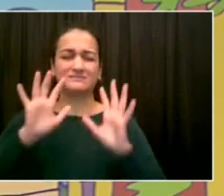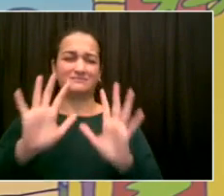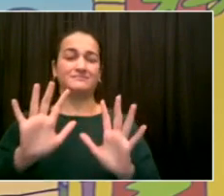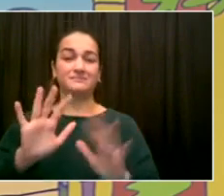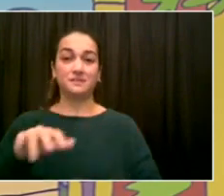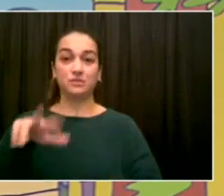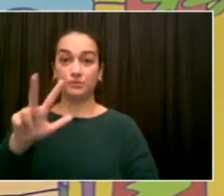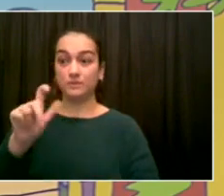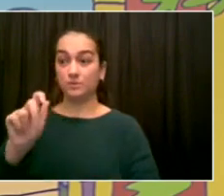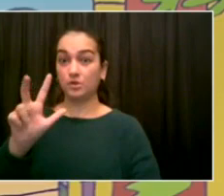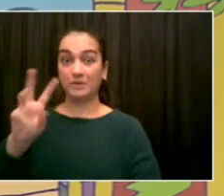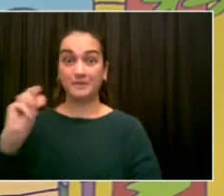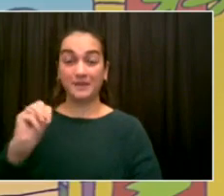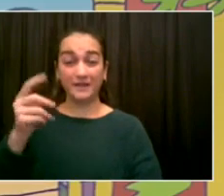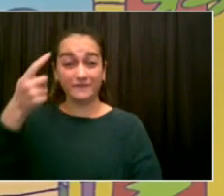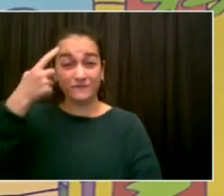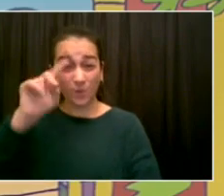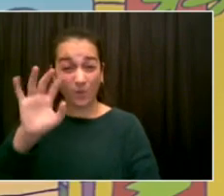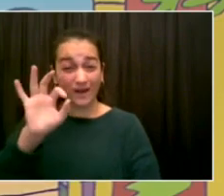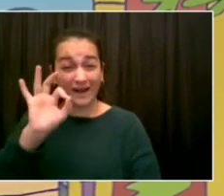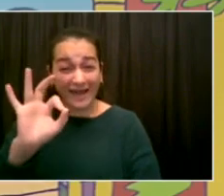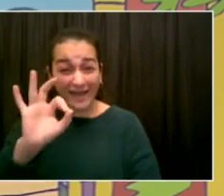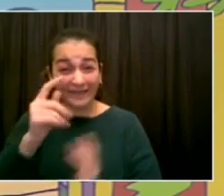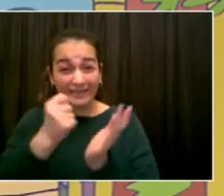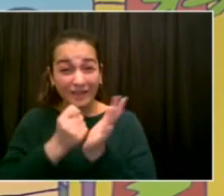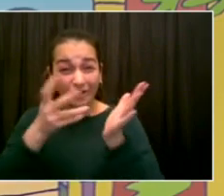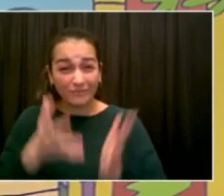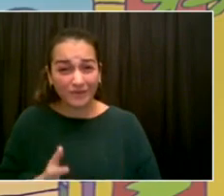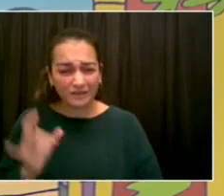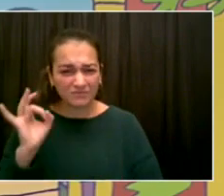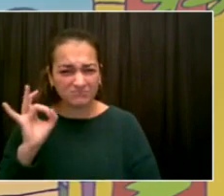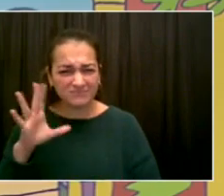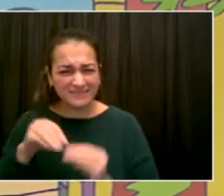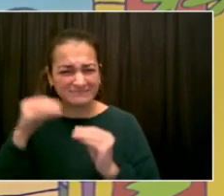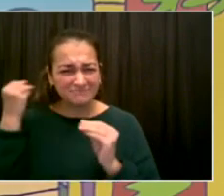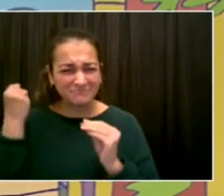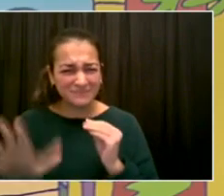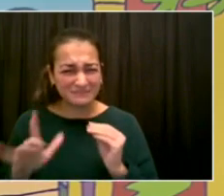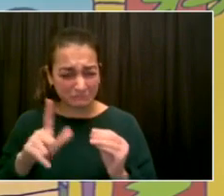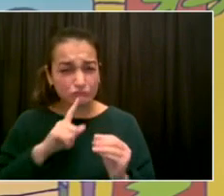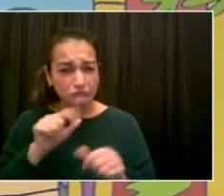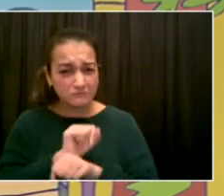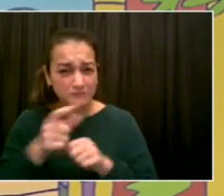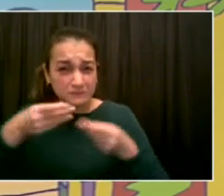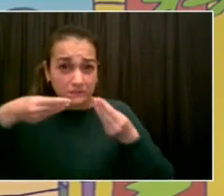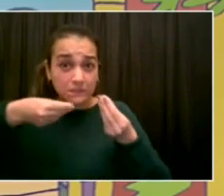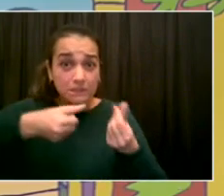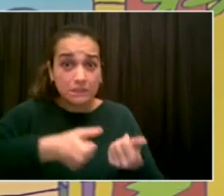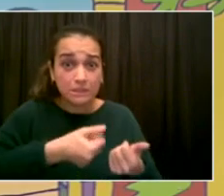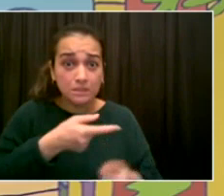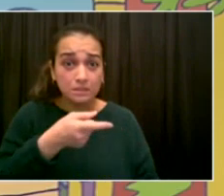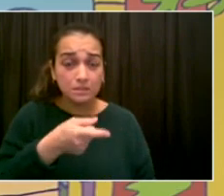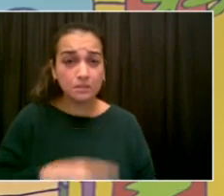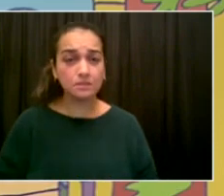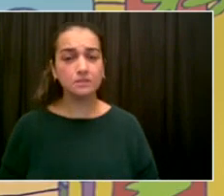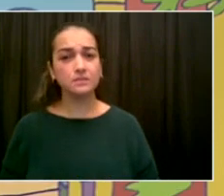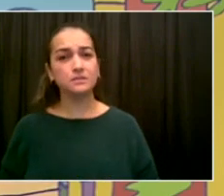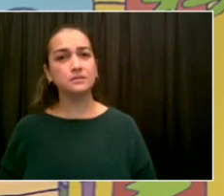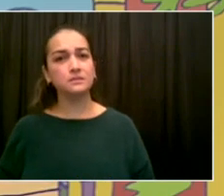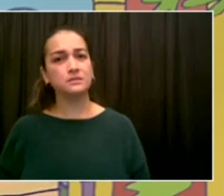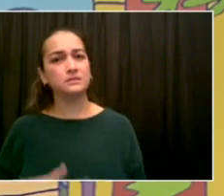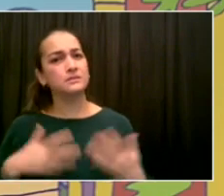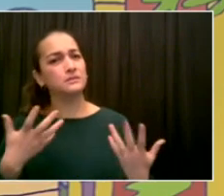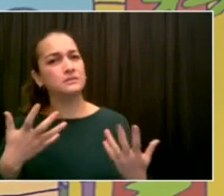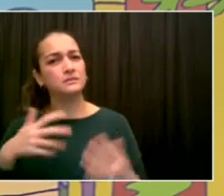from the city, I think it was $2 million from the city, but I think it was $2 million from the health department. I mean, how did it get to the point where that wasn't